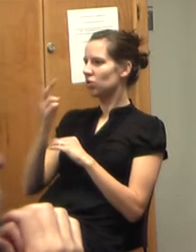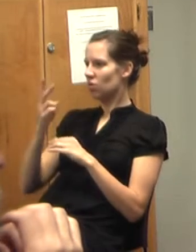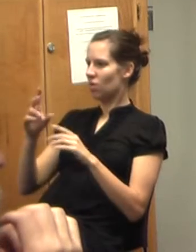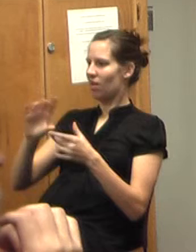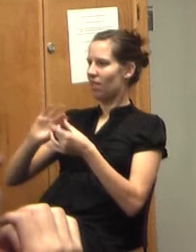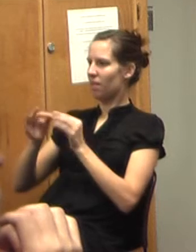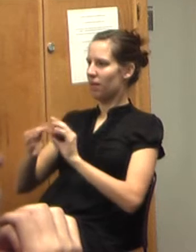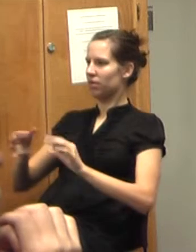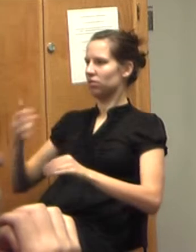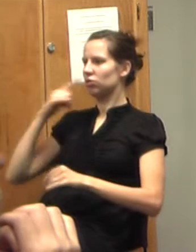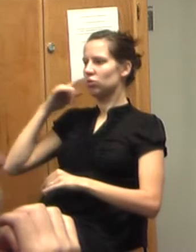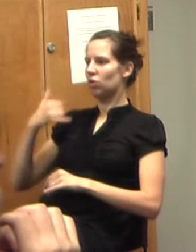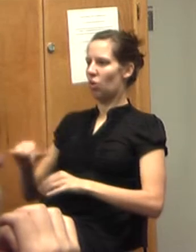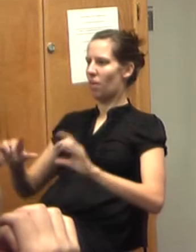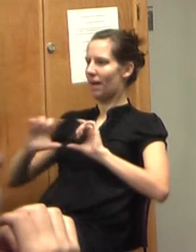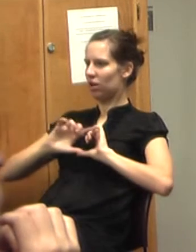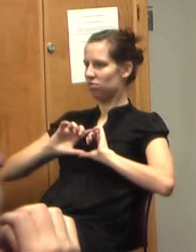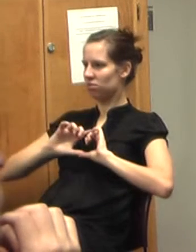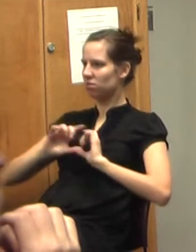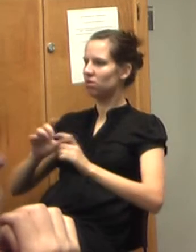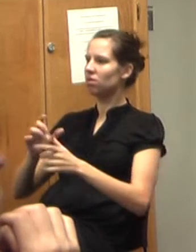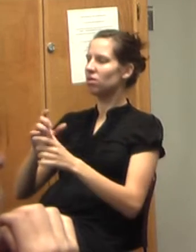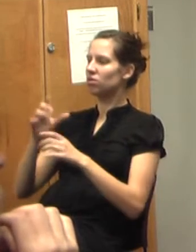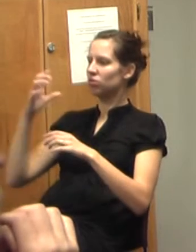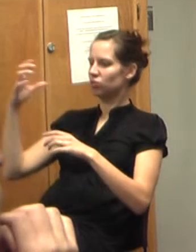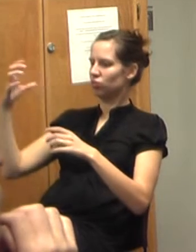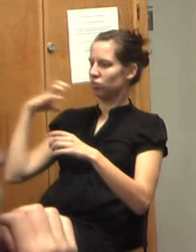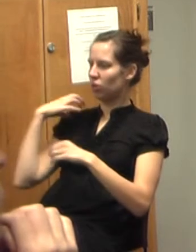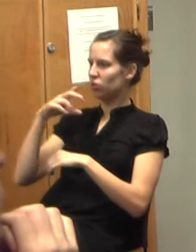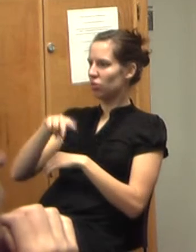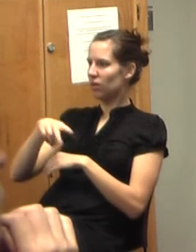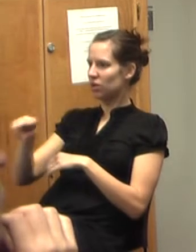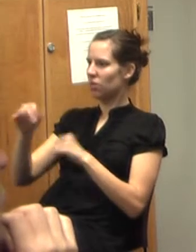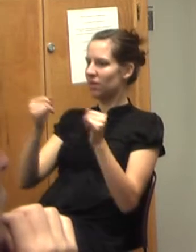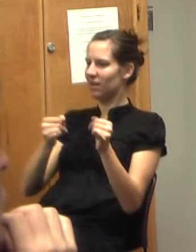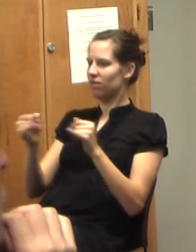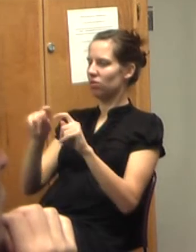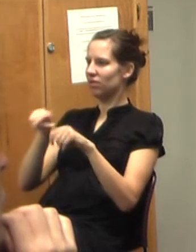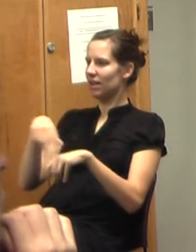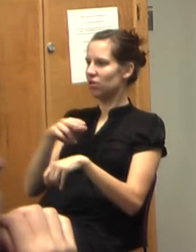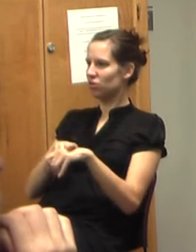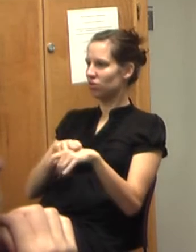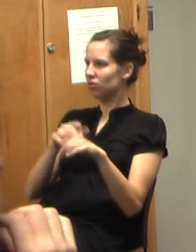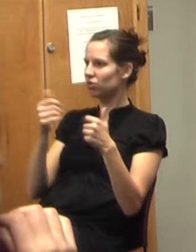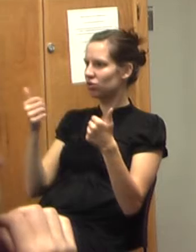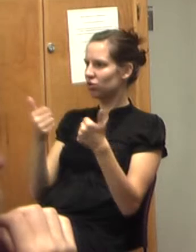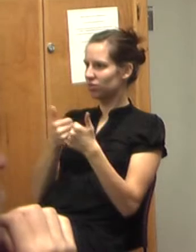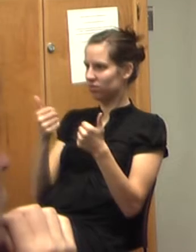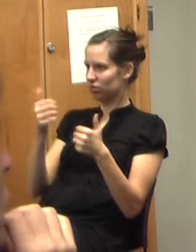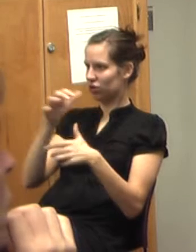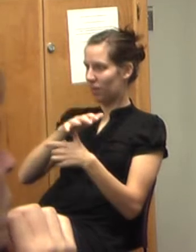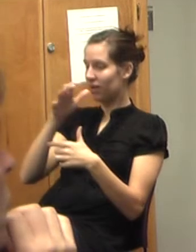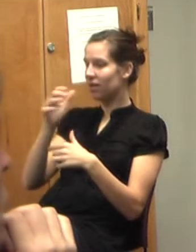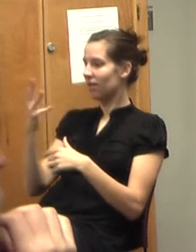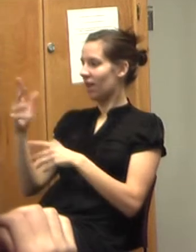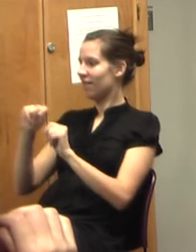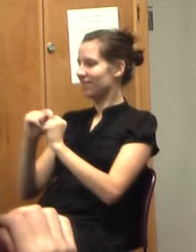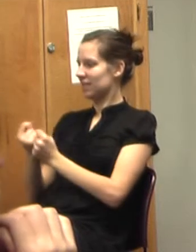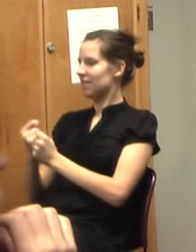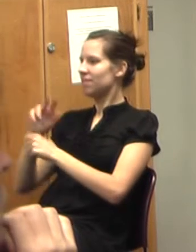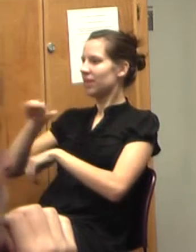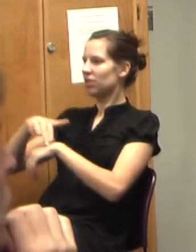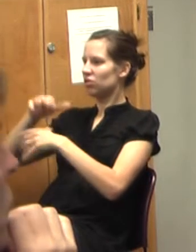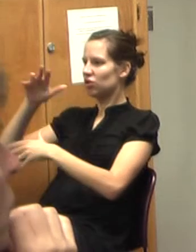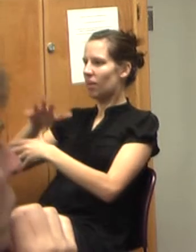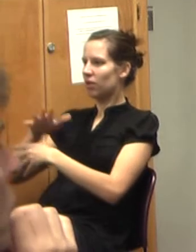gold medals. He has coached 22 individual national champions and also 5 team national